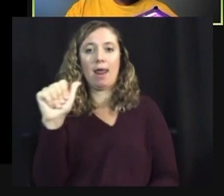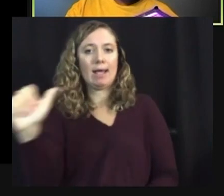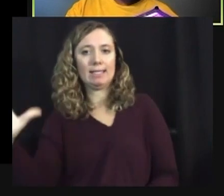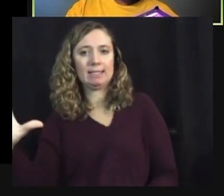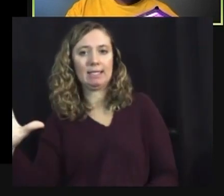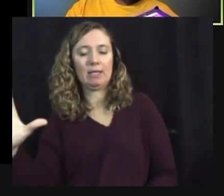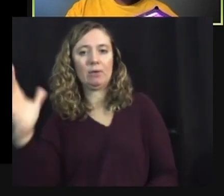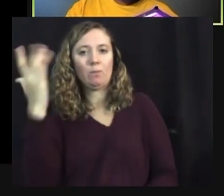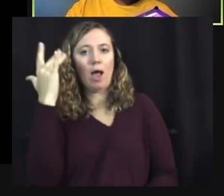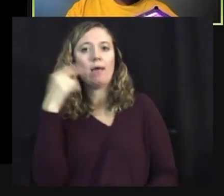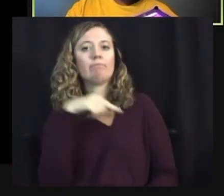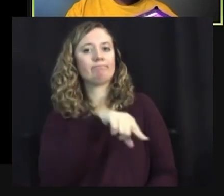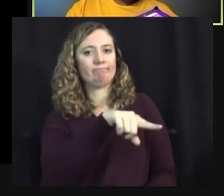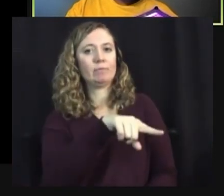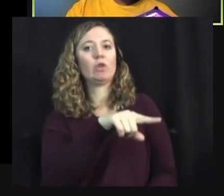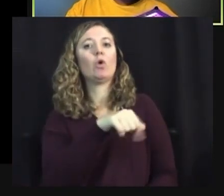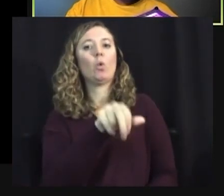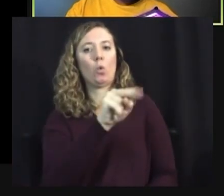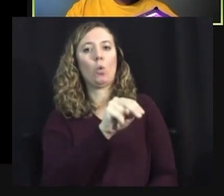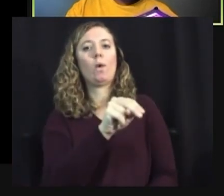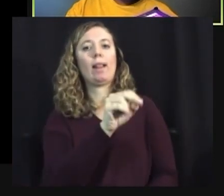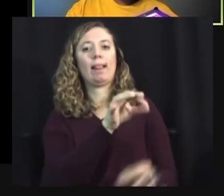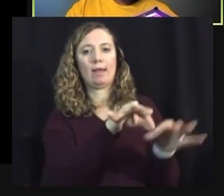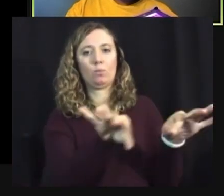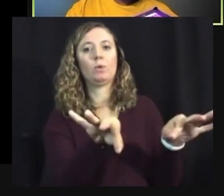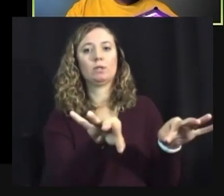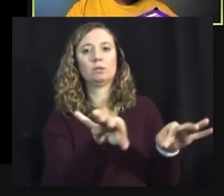they're also their own languages.